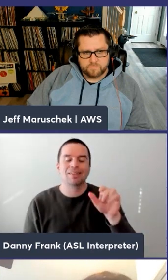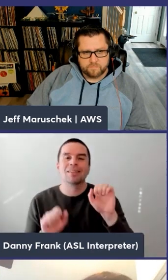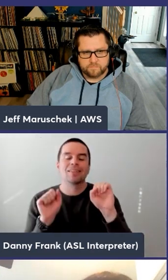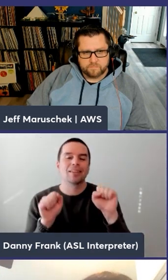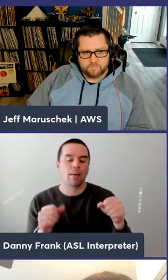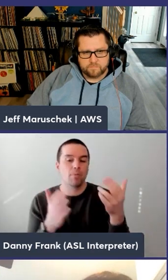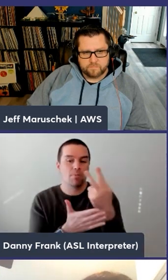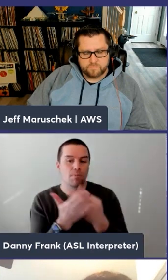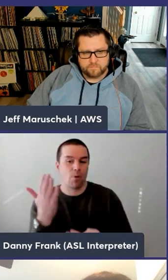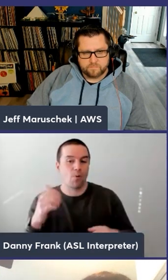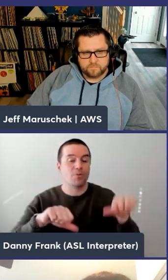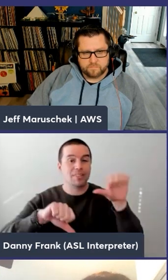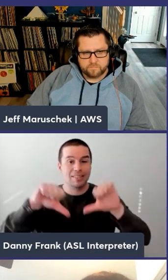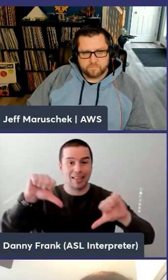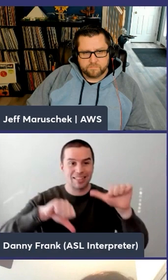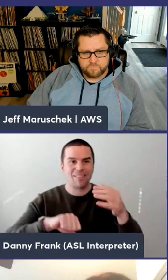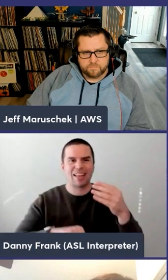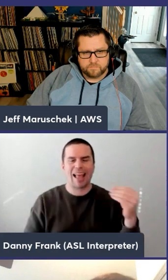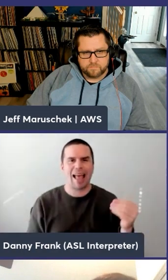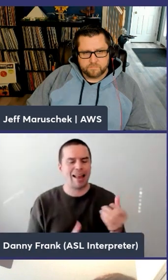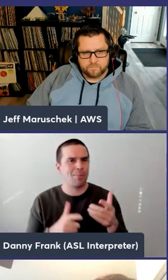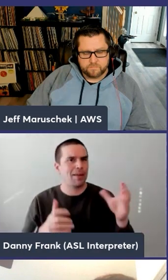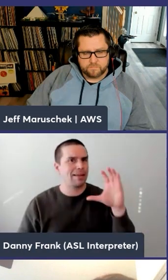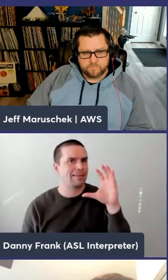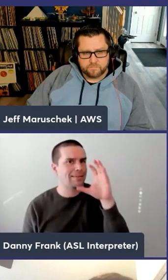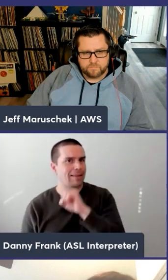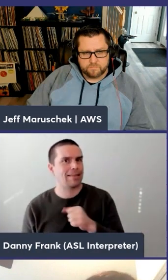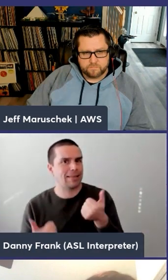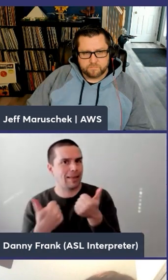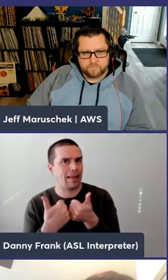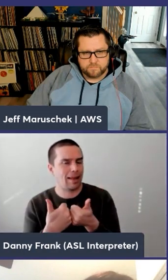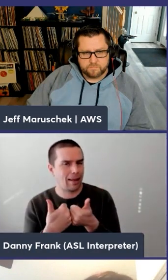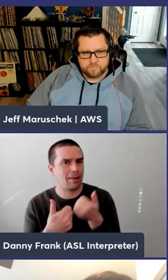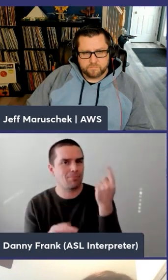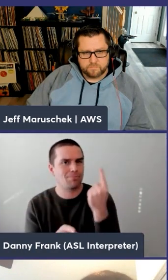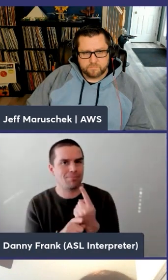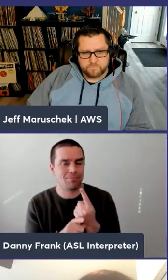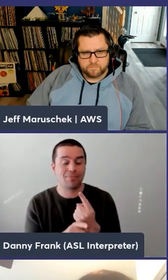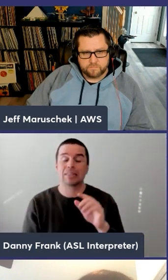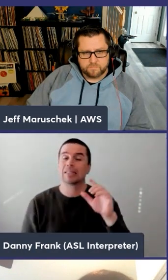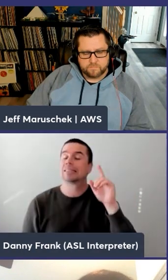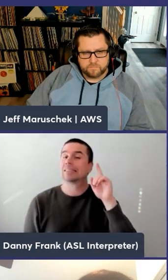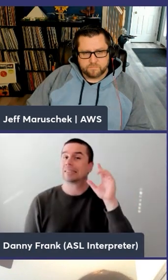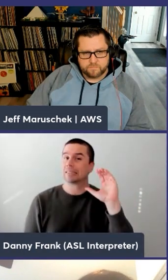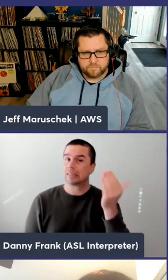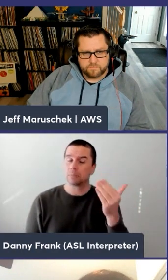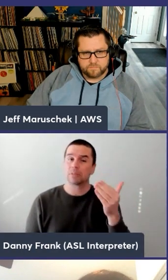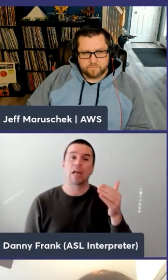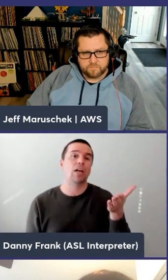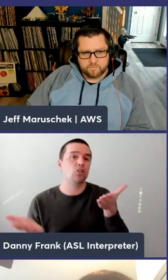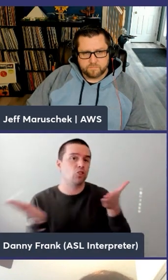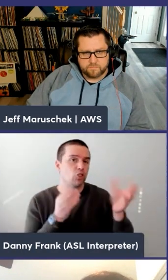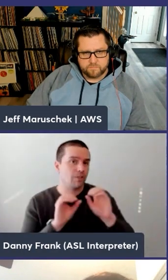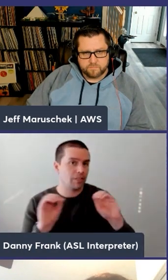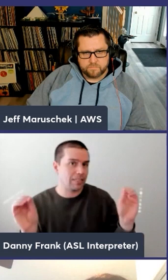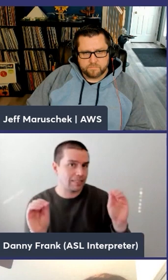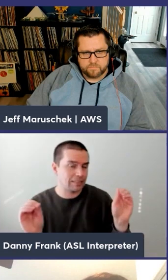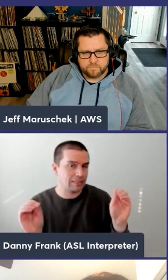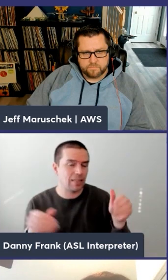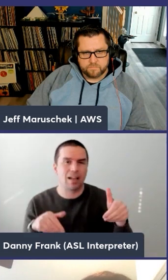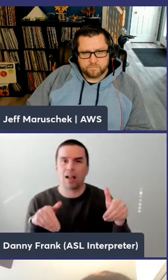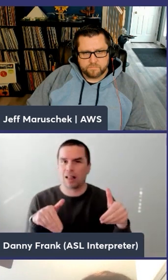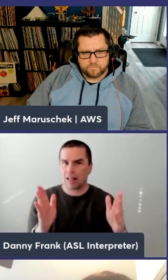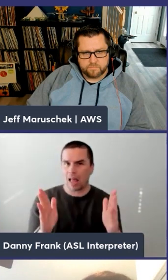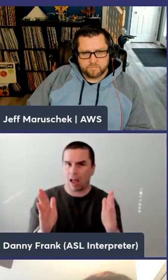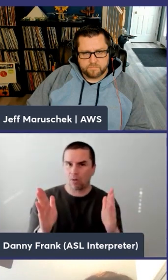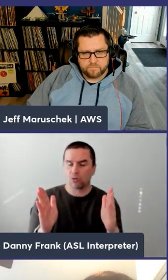scientific and a huge guessing game. yeah. And it sounds like serverless is allowing you to going to allow you